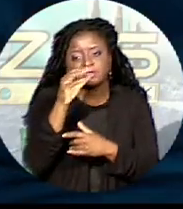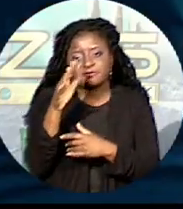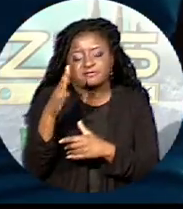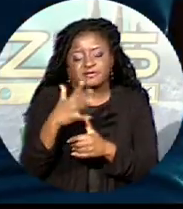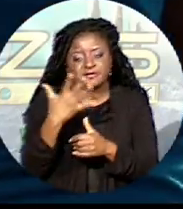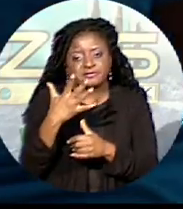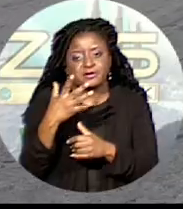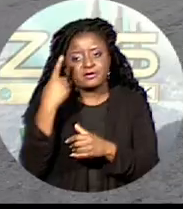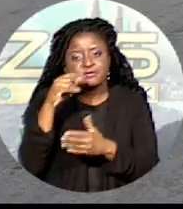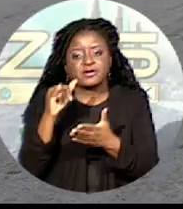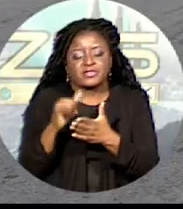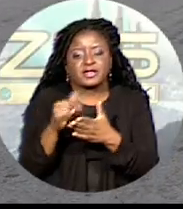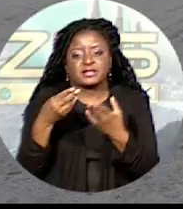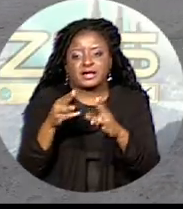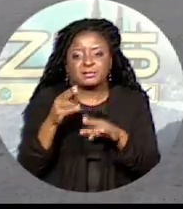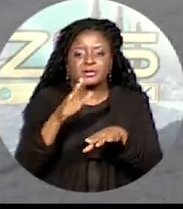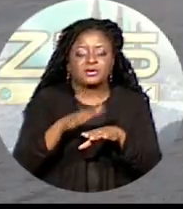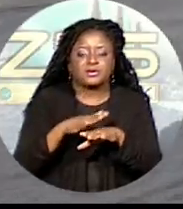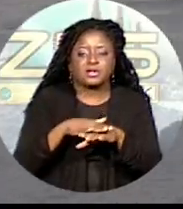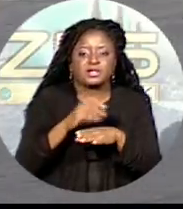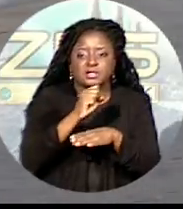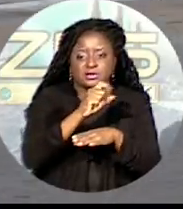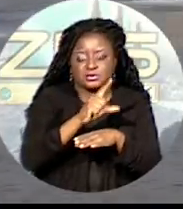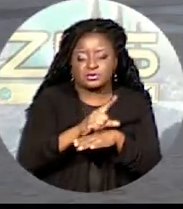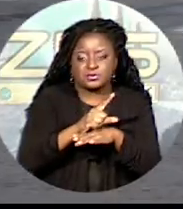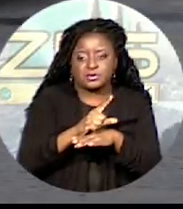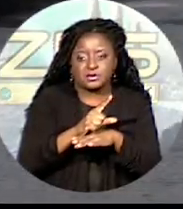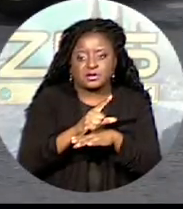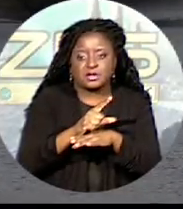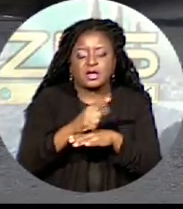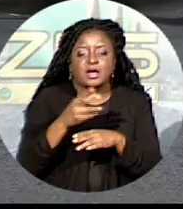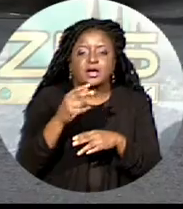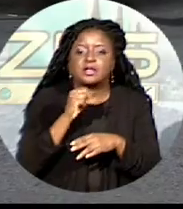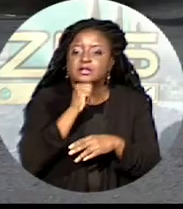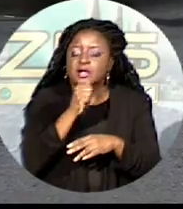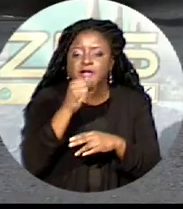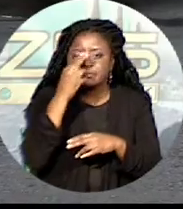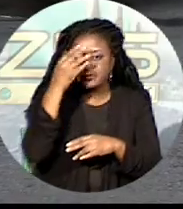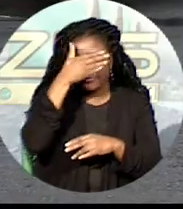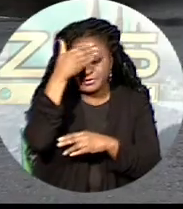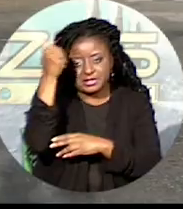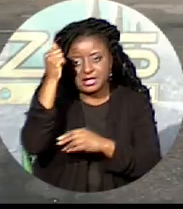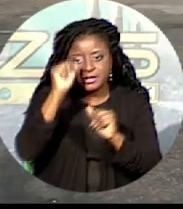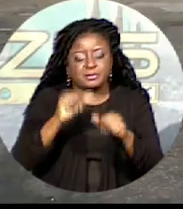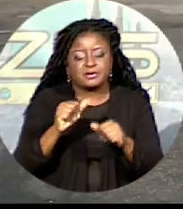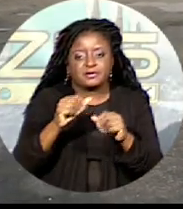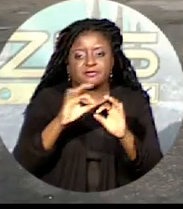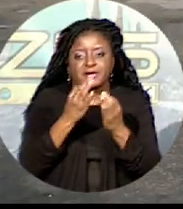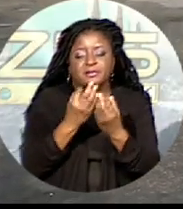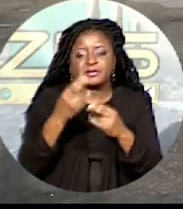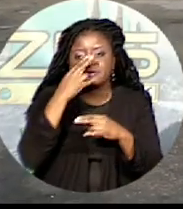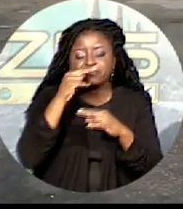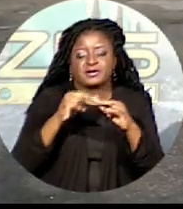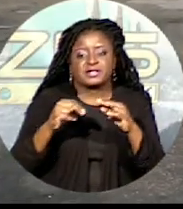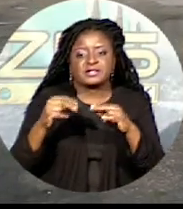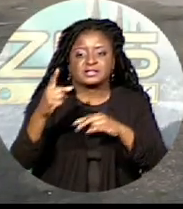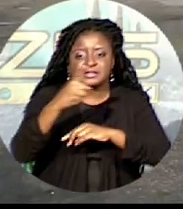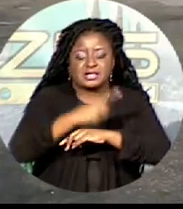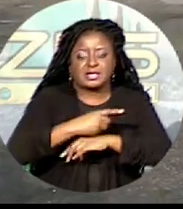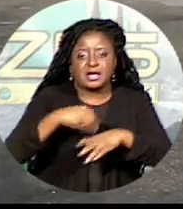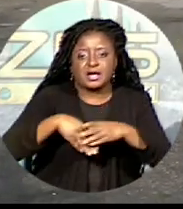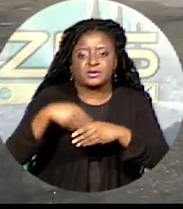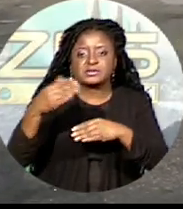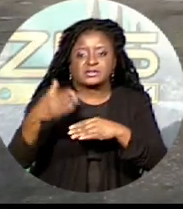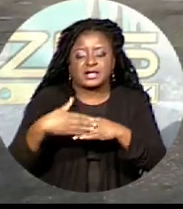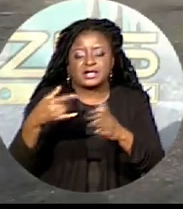customers on Eleuthera. The company hosted an unforgettable family fun day outside of its Governor's Harbor flagship store in the run-up